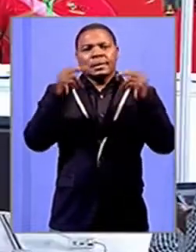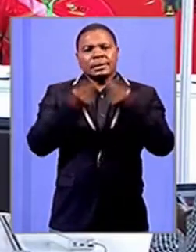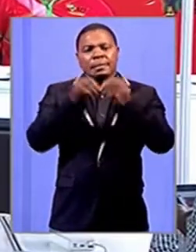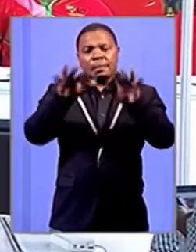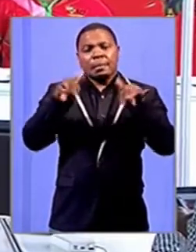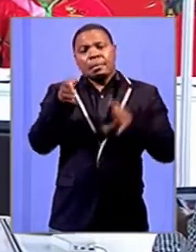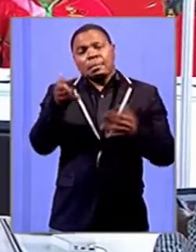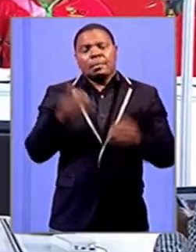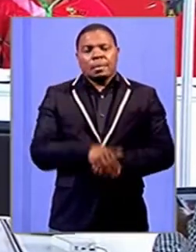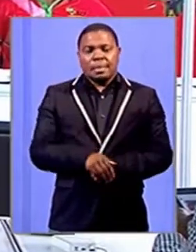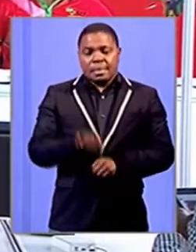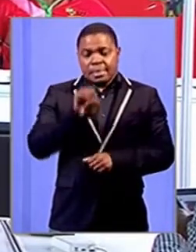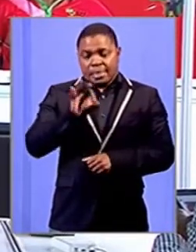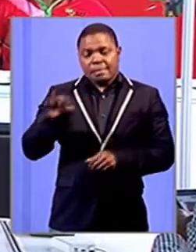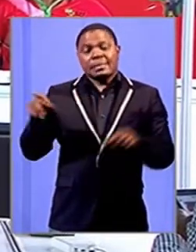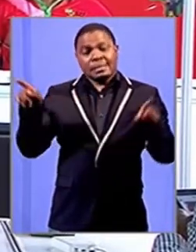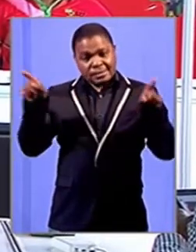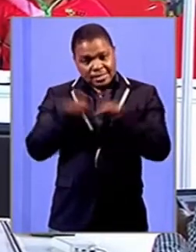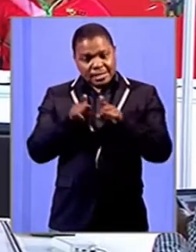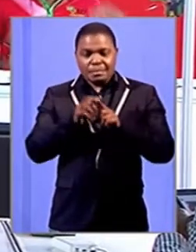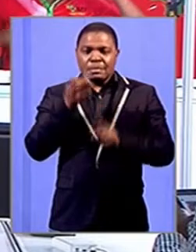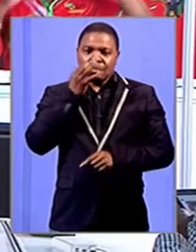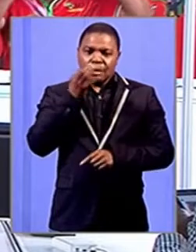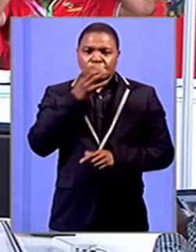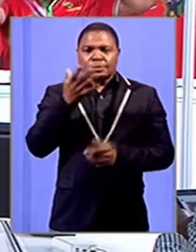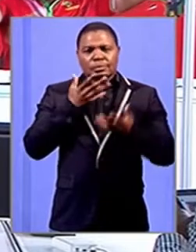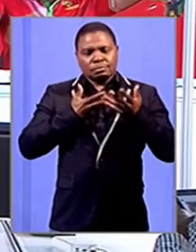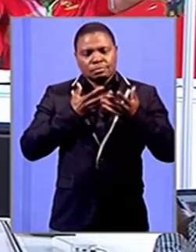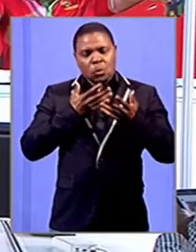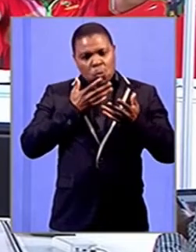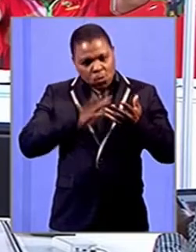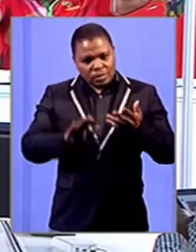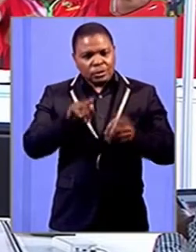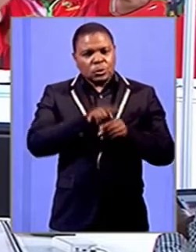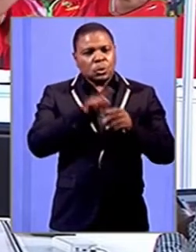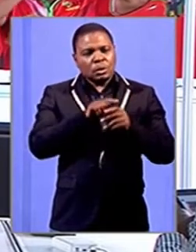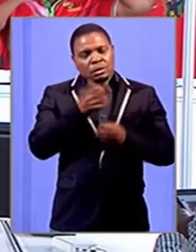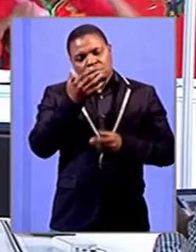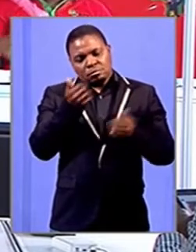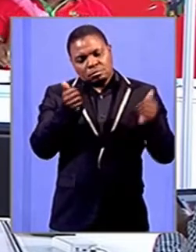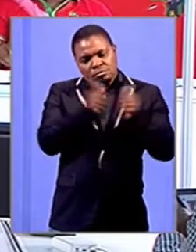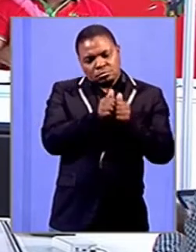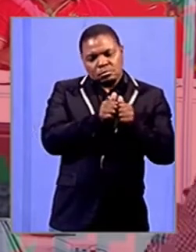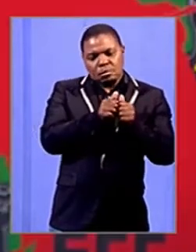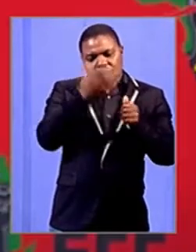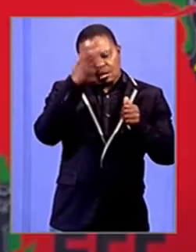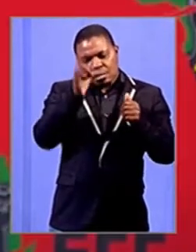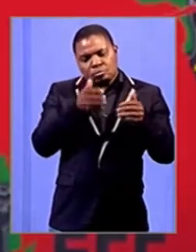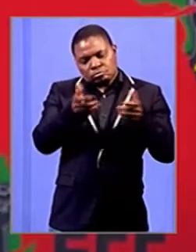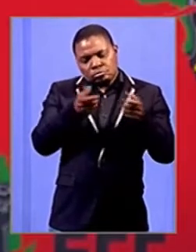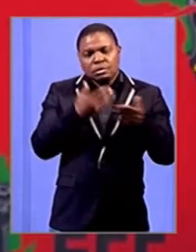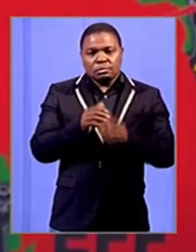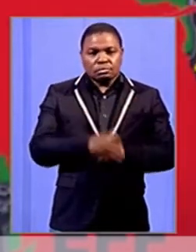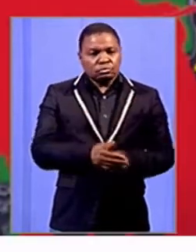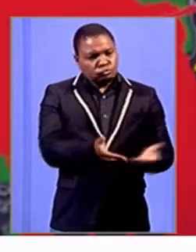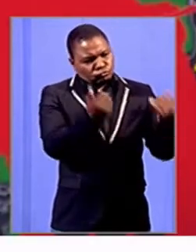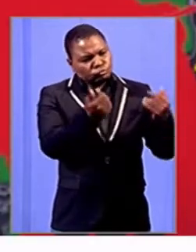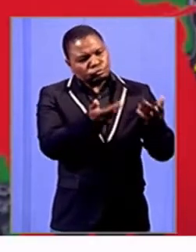Assembly. Meli EFF le yona e re e ikemiseditse ho ba karolo ya mebuso e metjha ya kopanelo ya puso. Let them come, let's